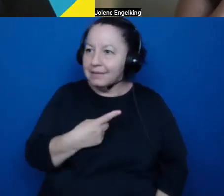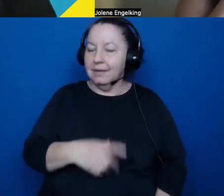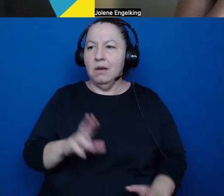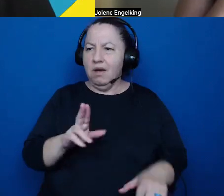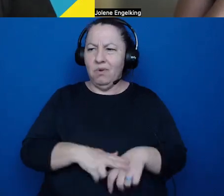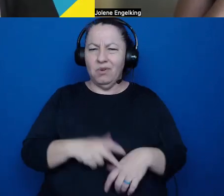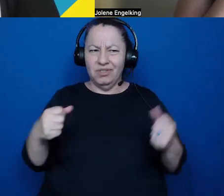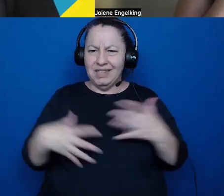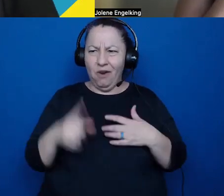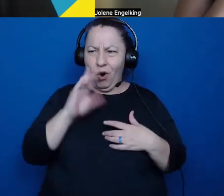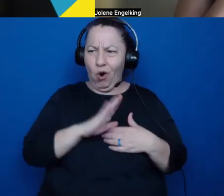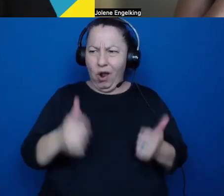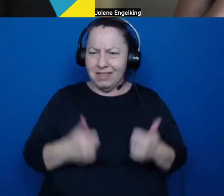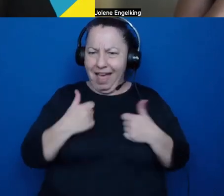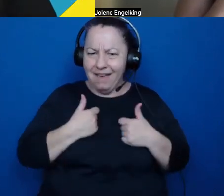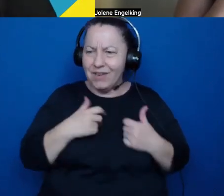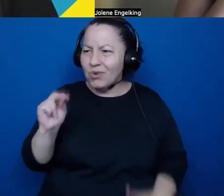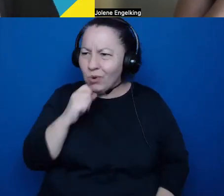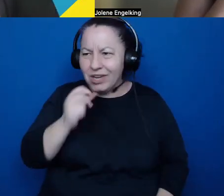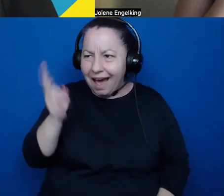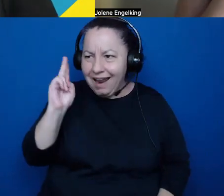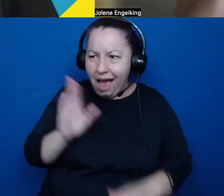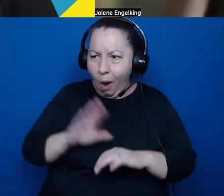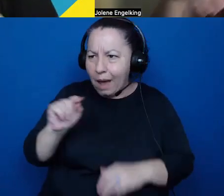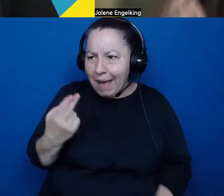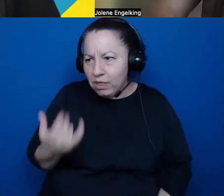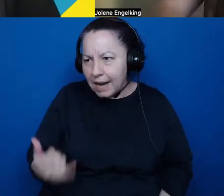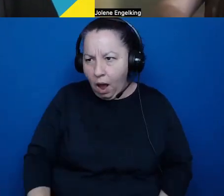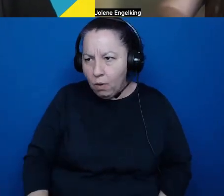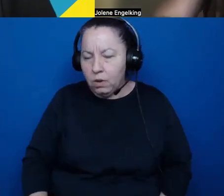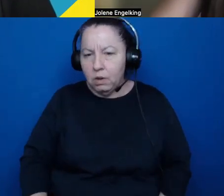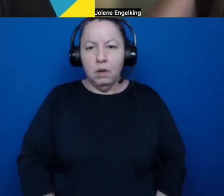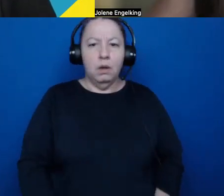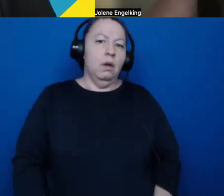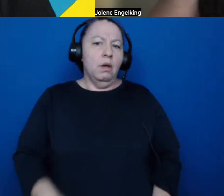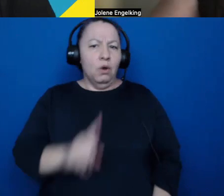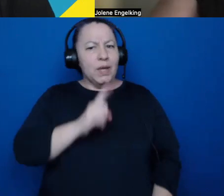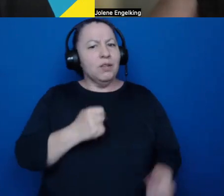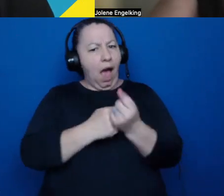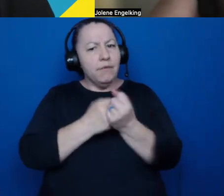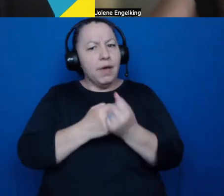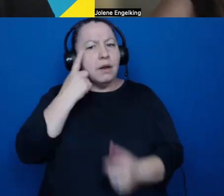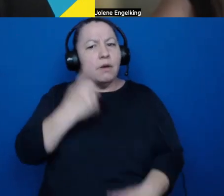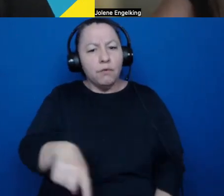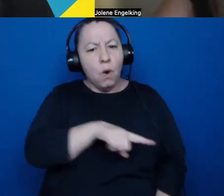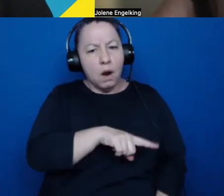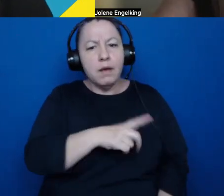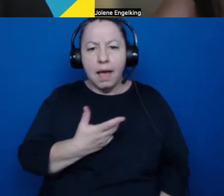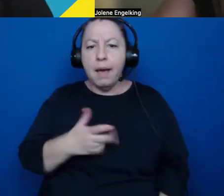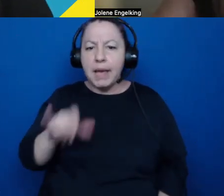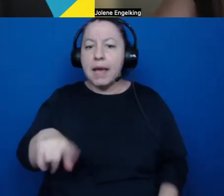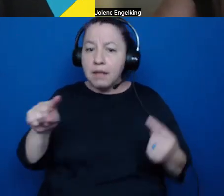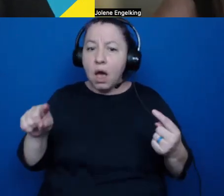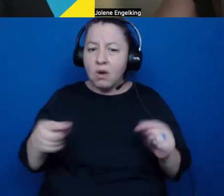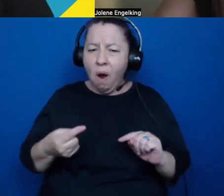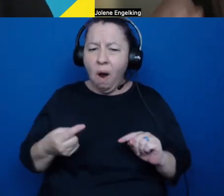for her life. Yeah. No, she is not high off of meth right now. So really just advocating for, you know, that harmful